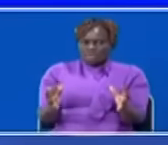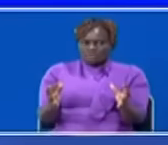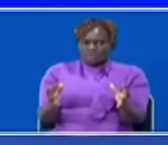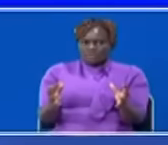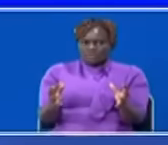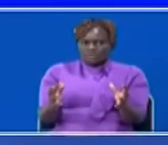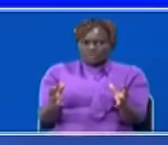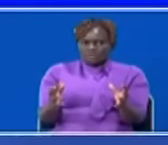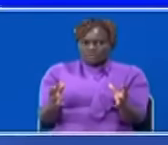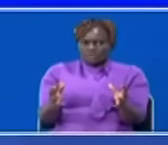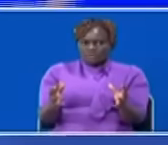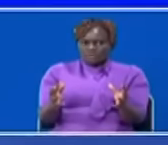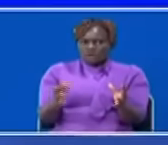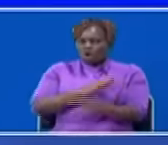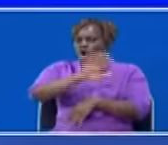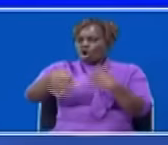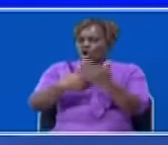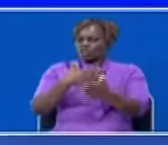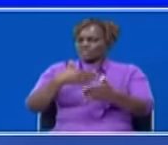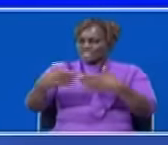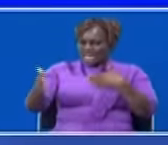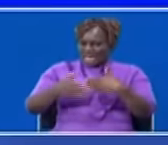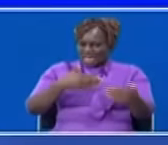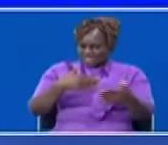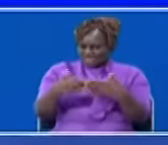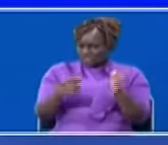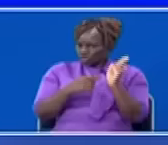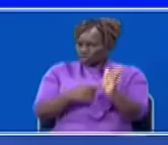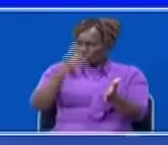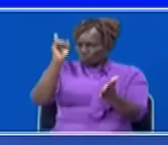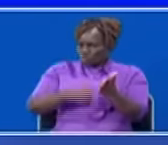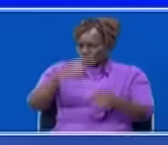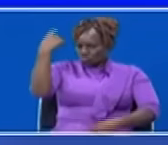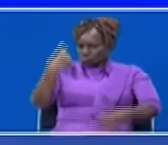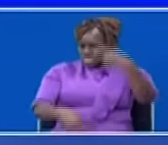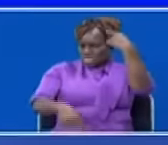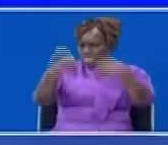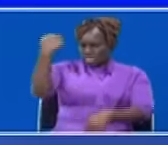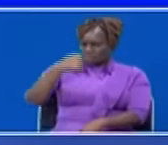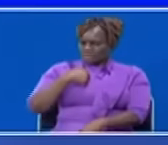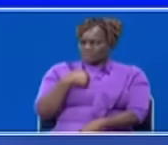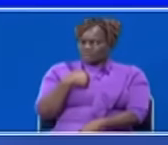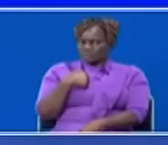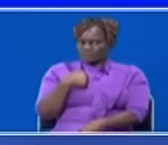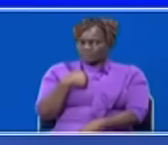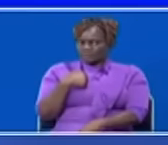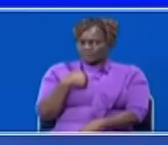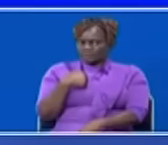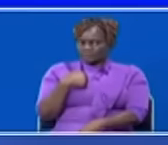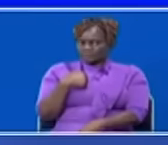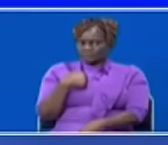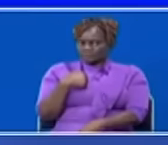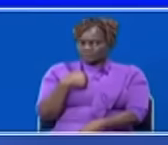dalili ya mvua ni mawingu. All signs pointed to a landslide victory for me. The men in black disrupted